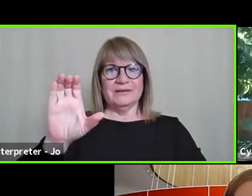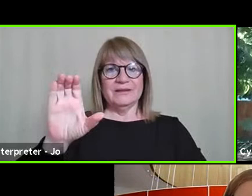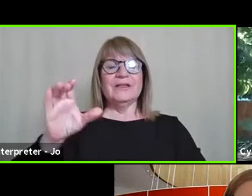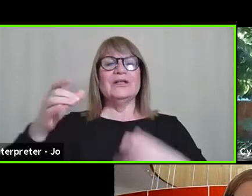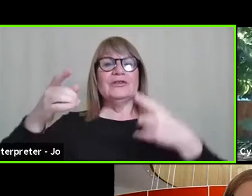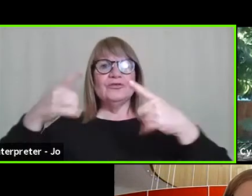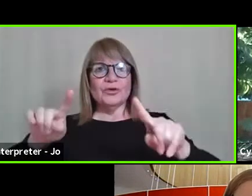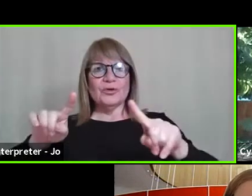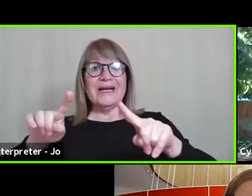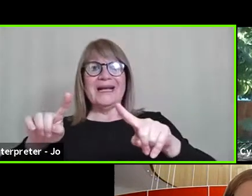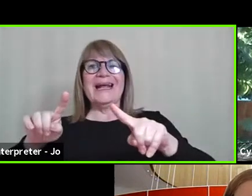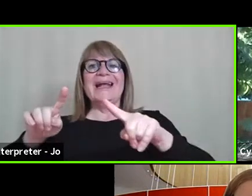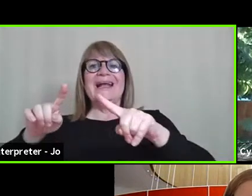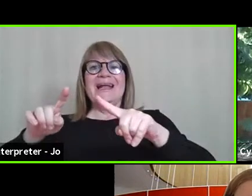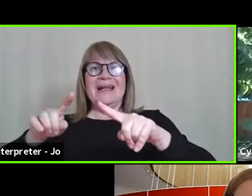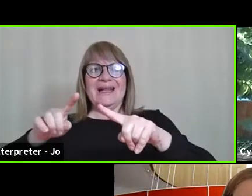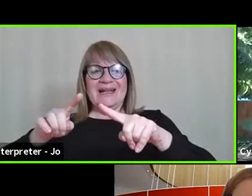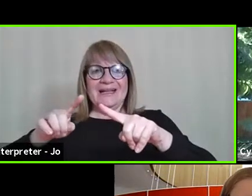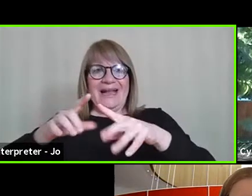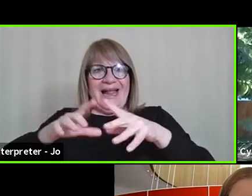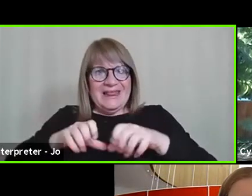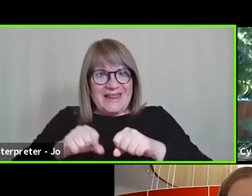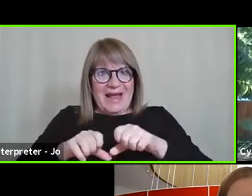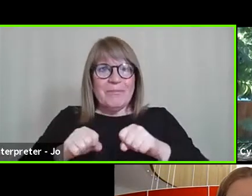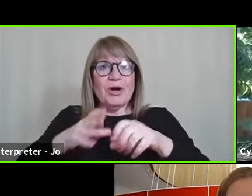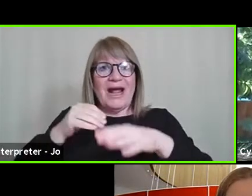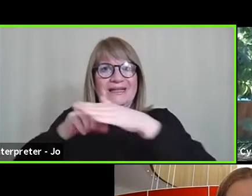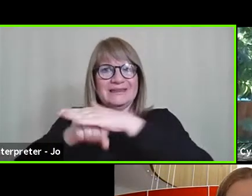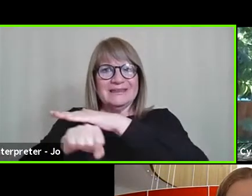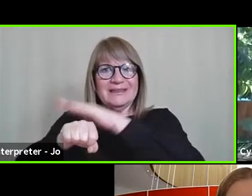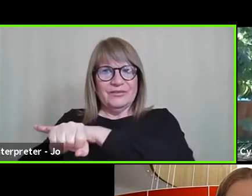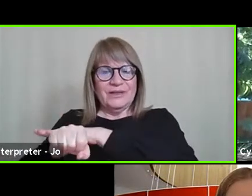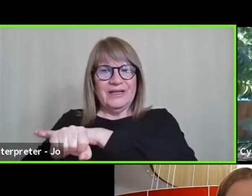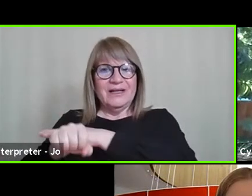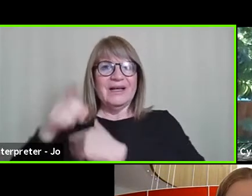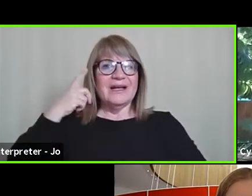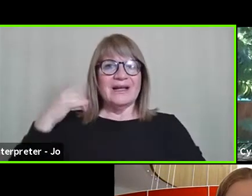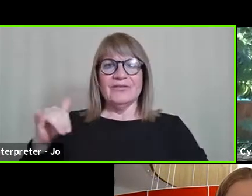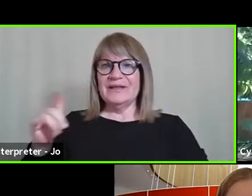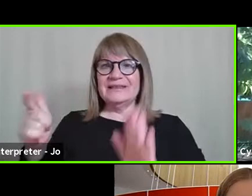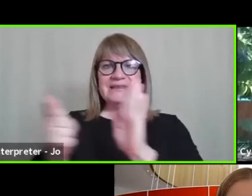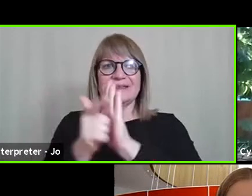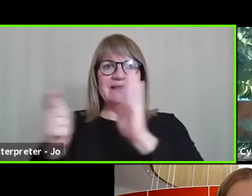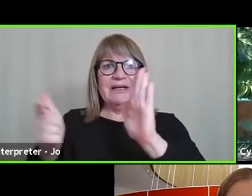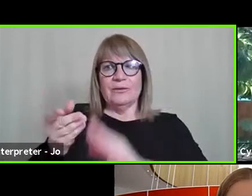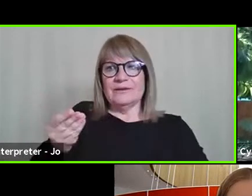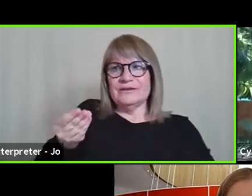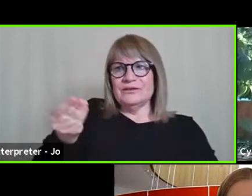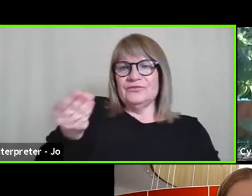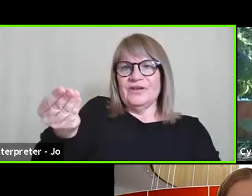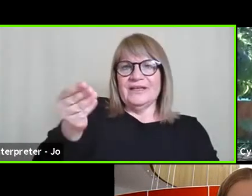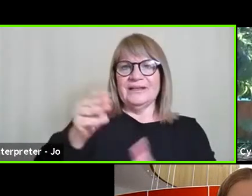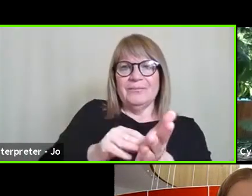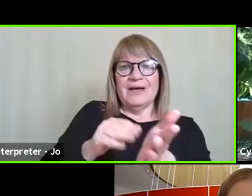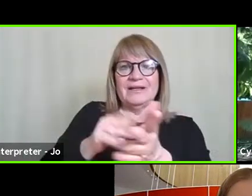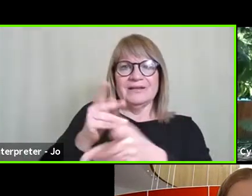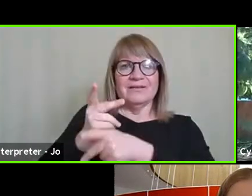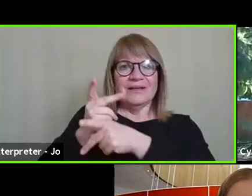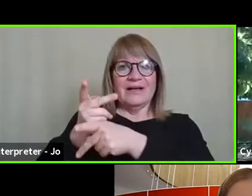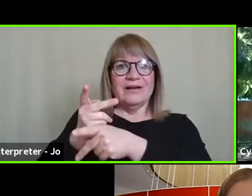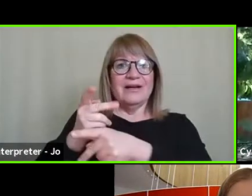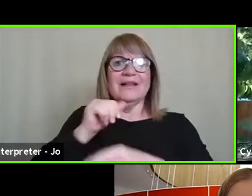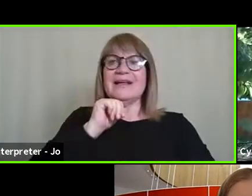procedure so in california it's actually illegal to fund publicly fund medical care that is not deemed medically